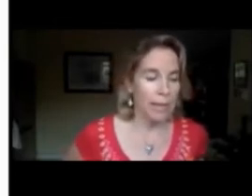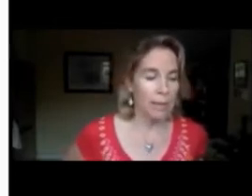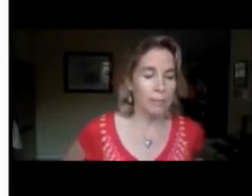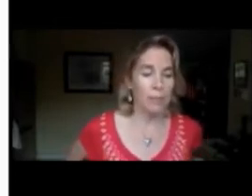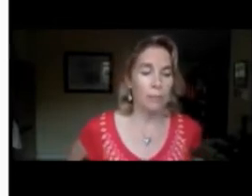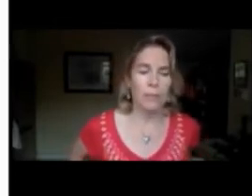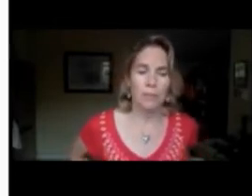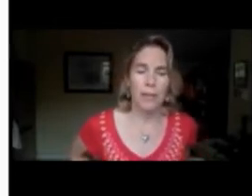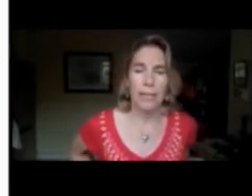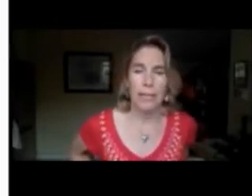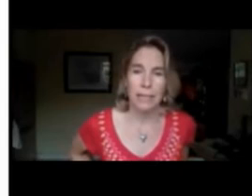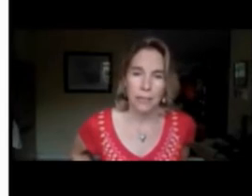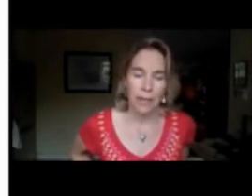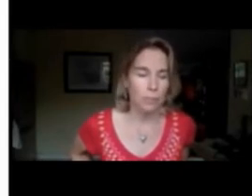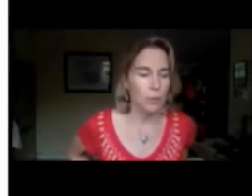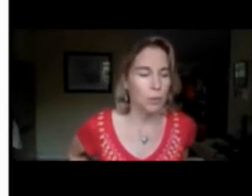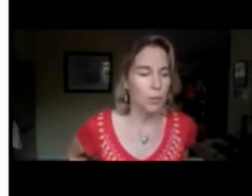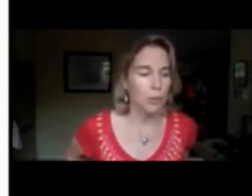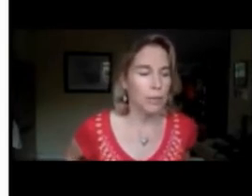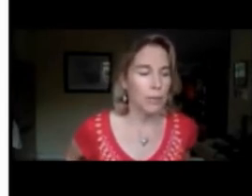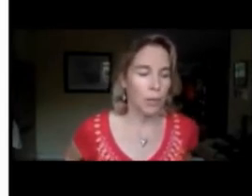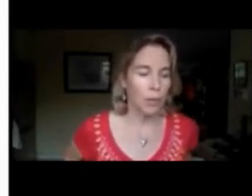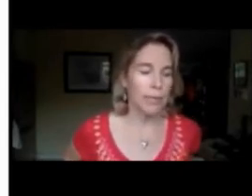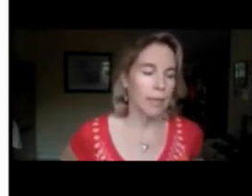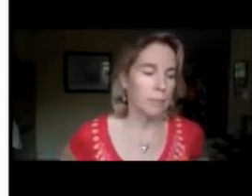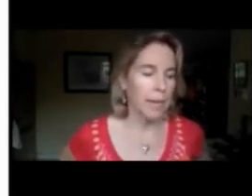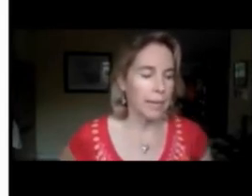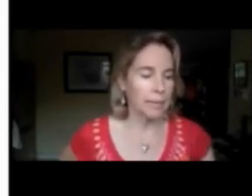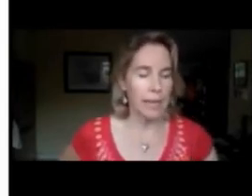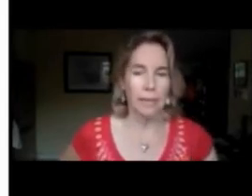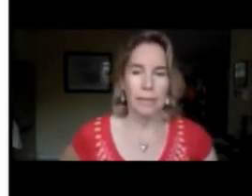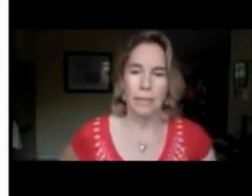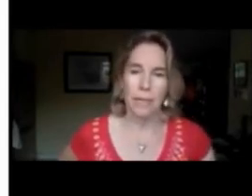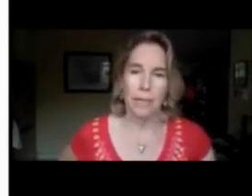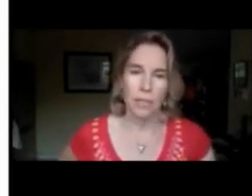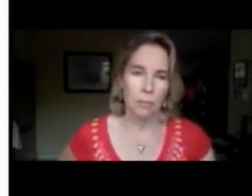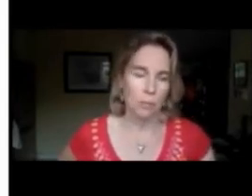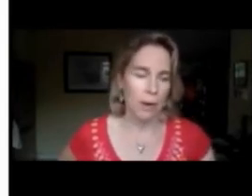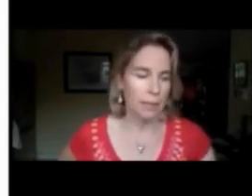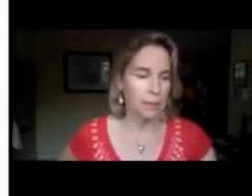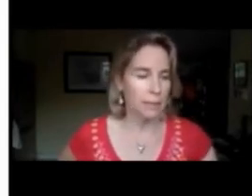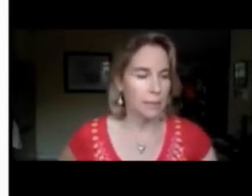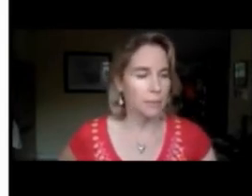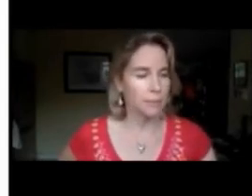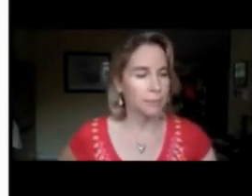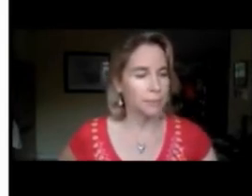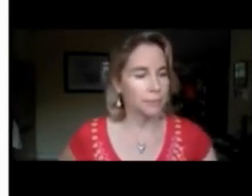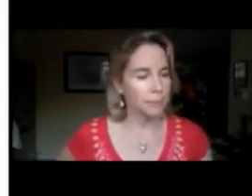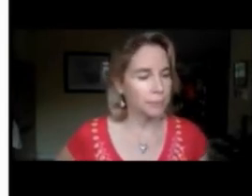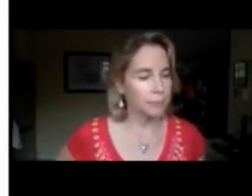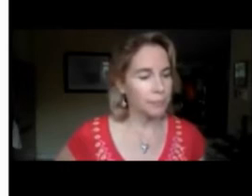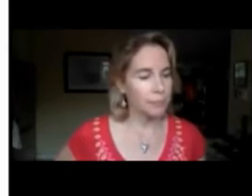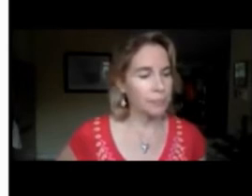the way, and really providing an invaluable tool in our growing campaign to end this unconscionable practice.